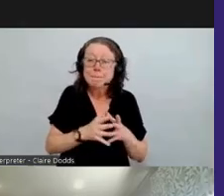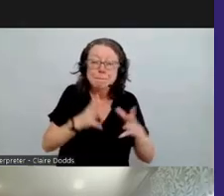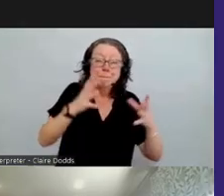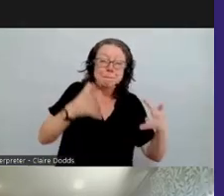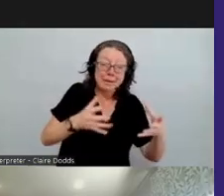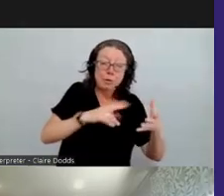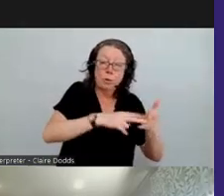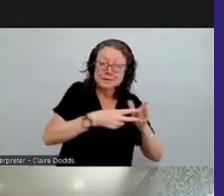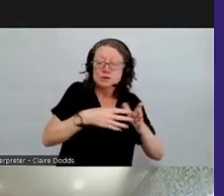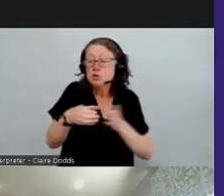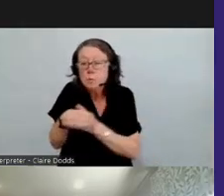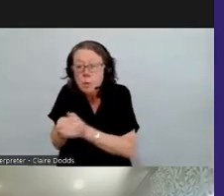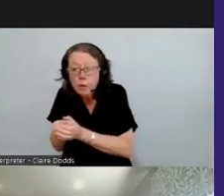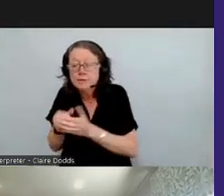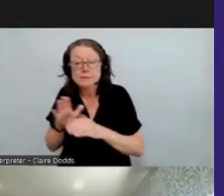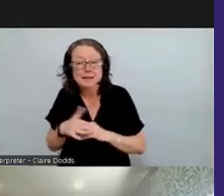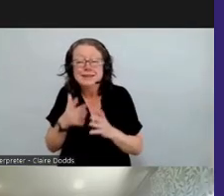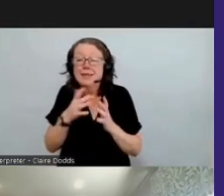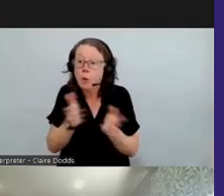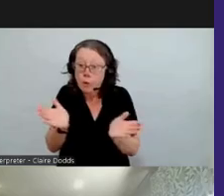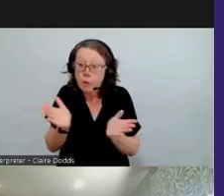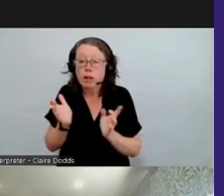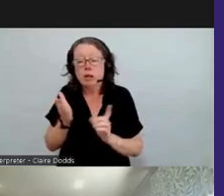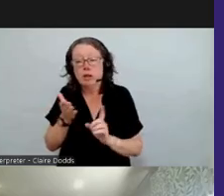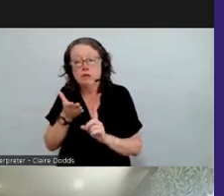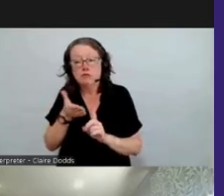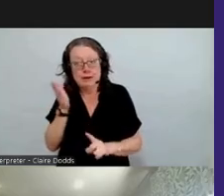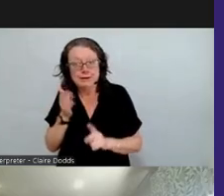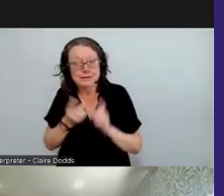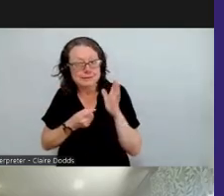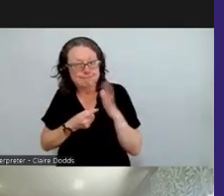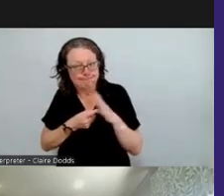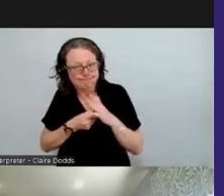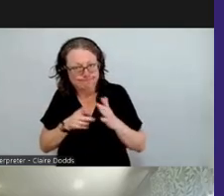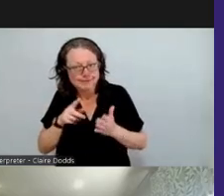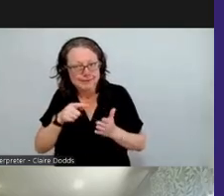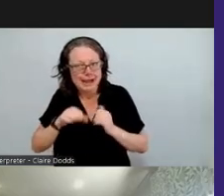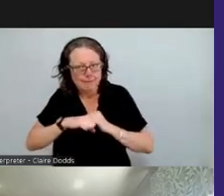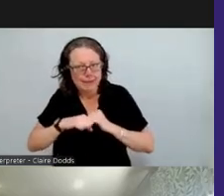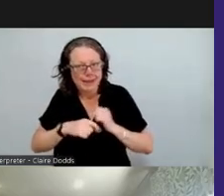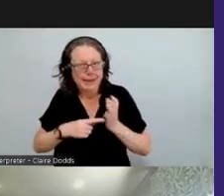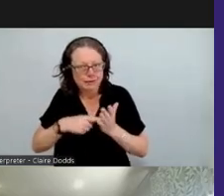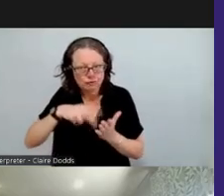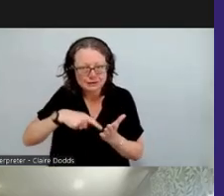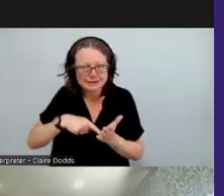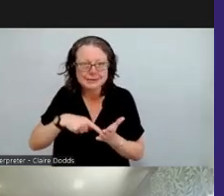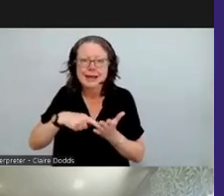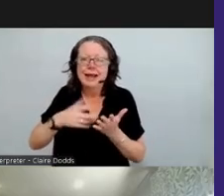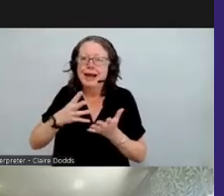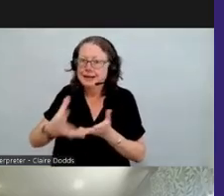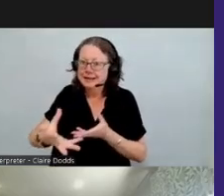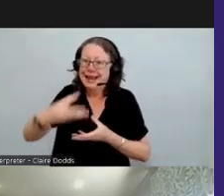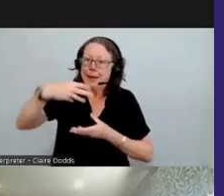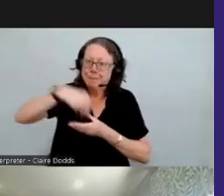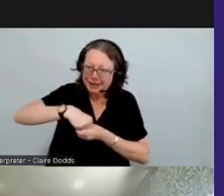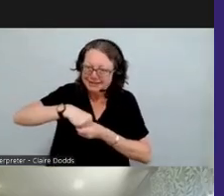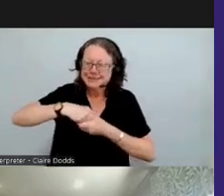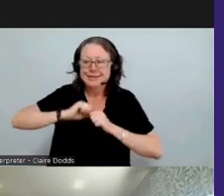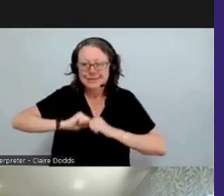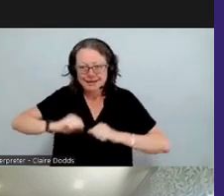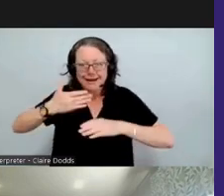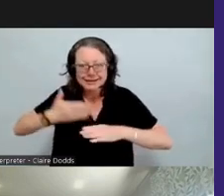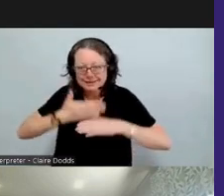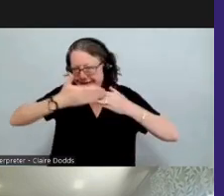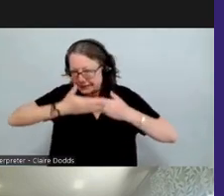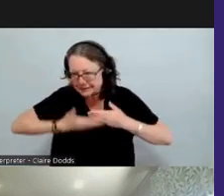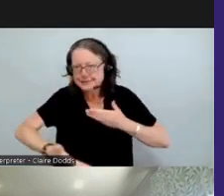and want to make sure they're embedding reading activities in their organisation's work over the National Year of Reading. So a